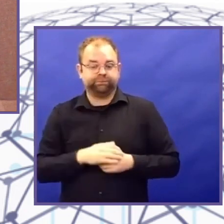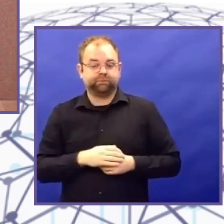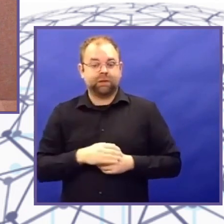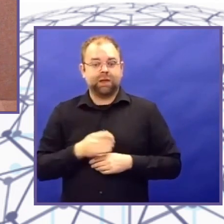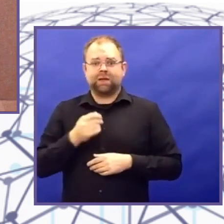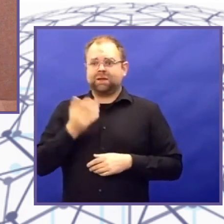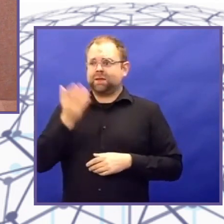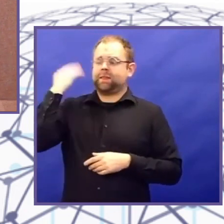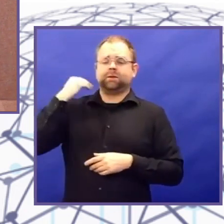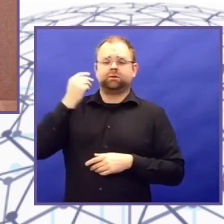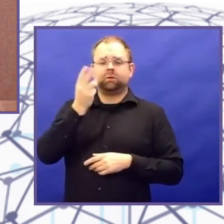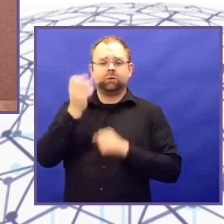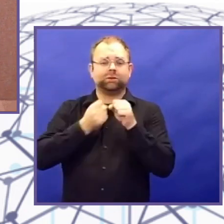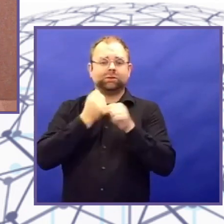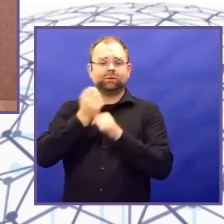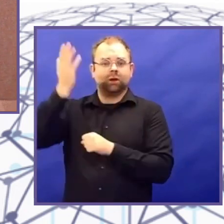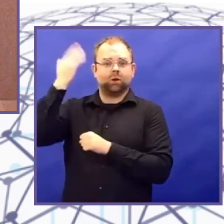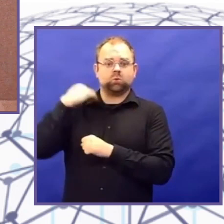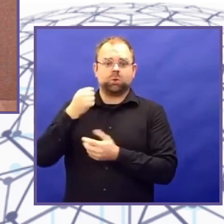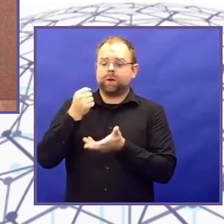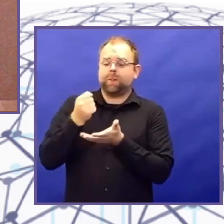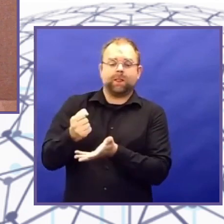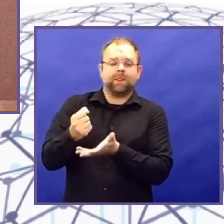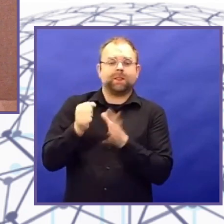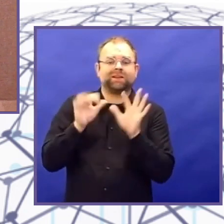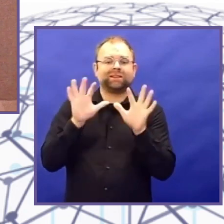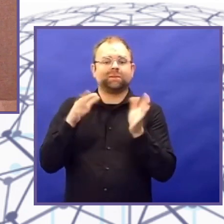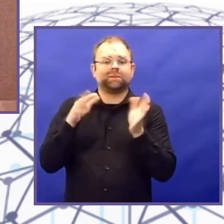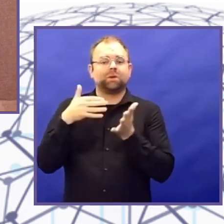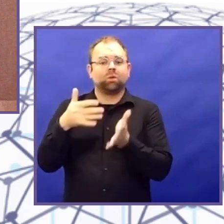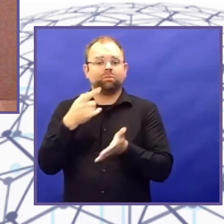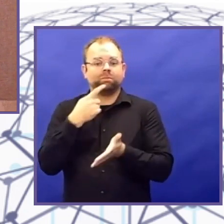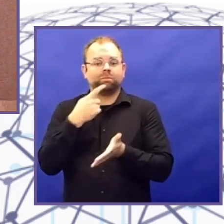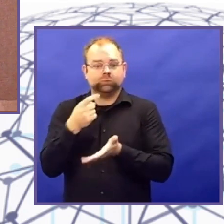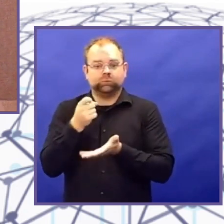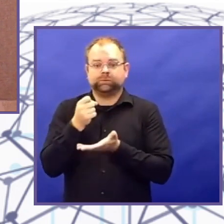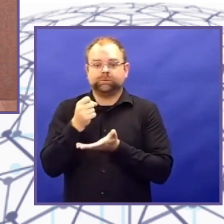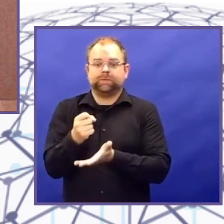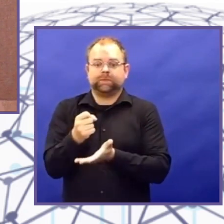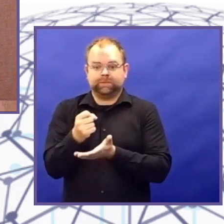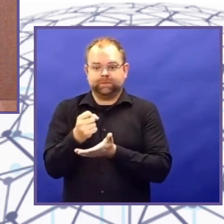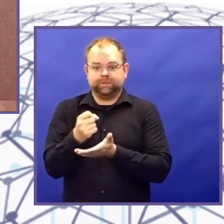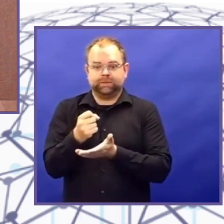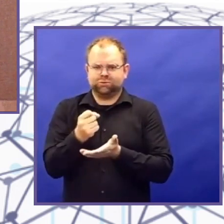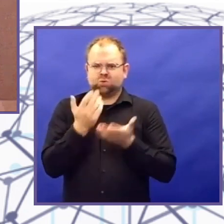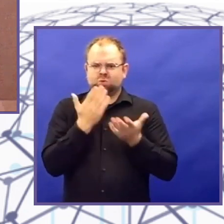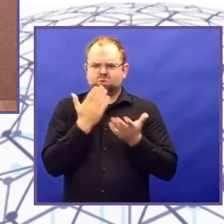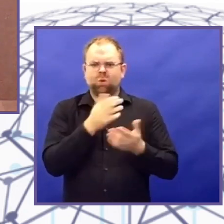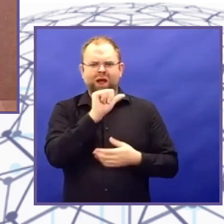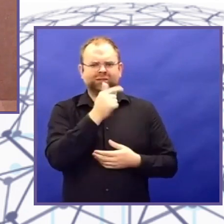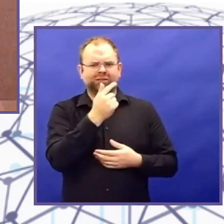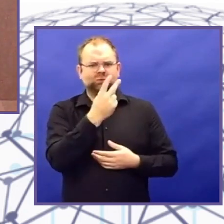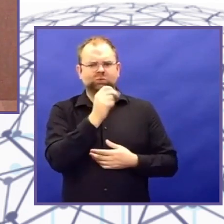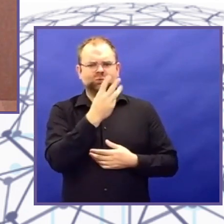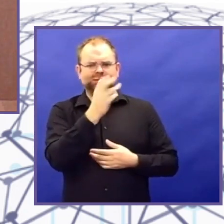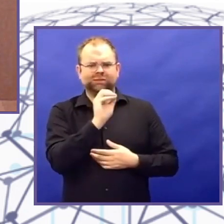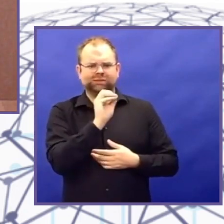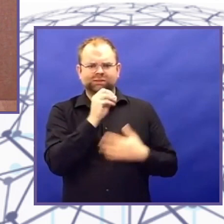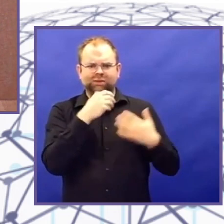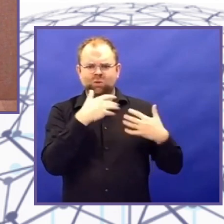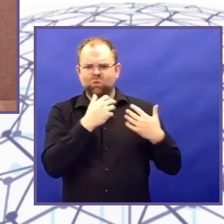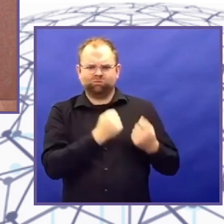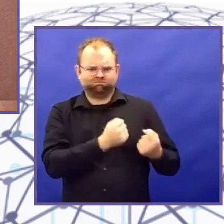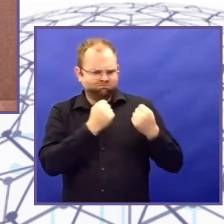said this morning, it takes you up to a programme worth £100 million. So I just wanted to